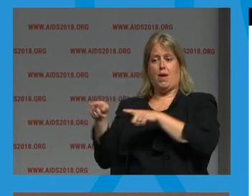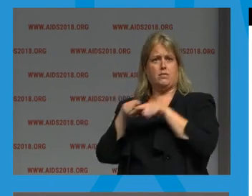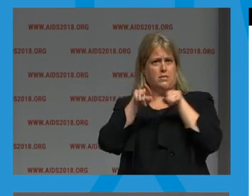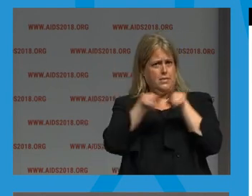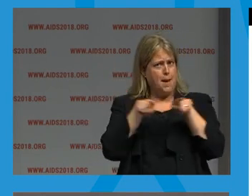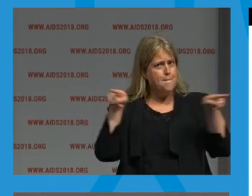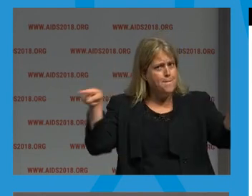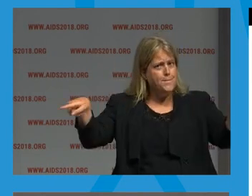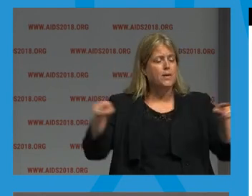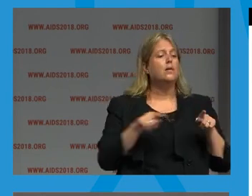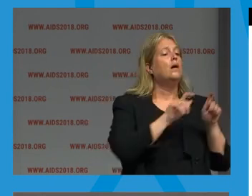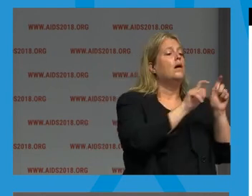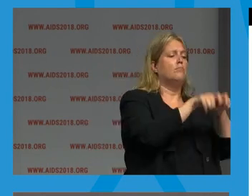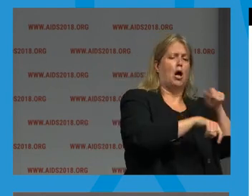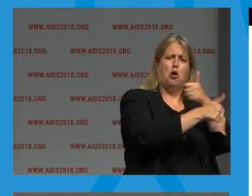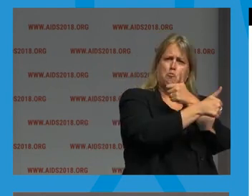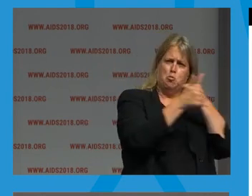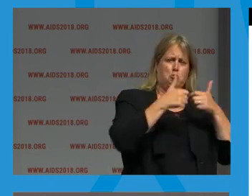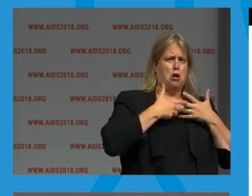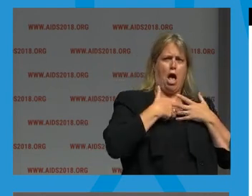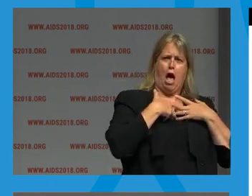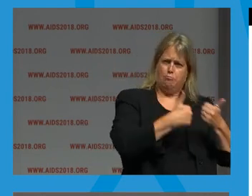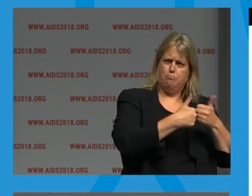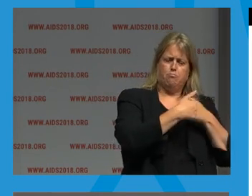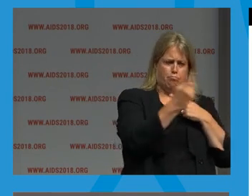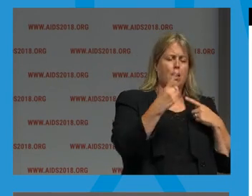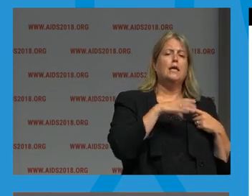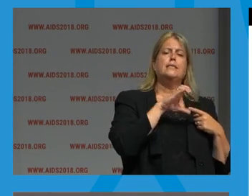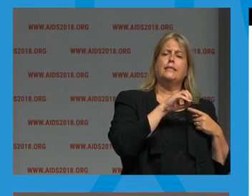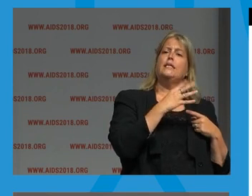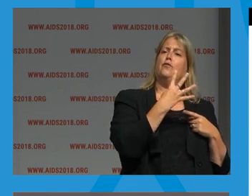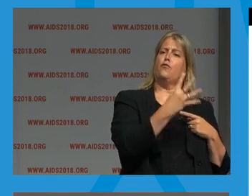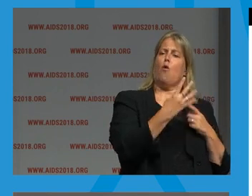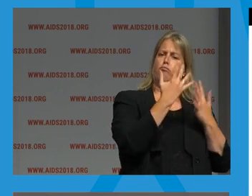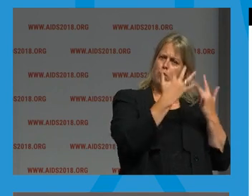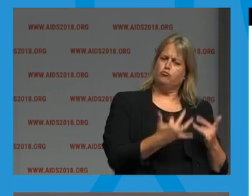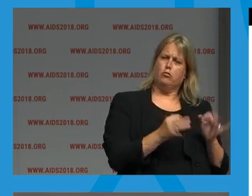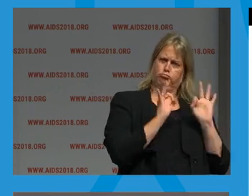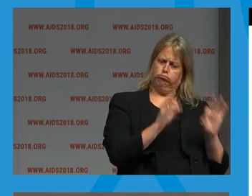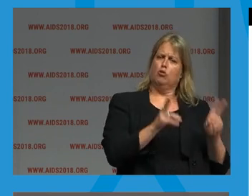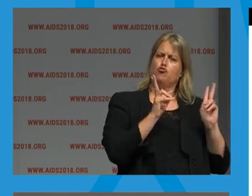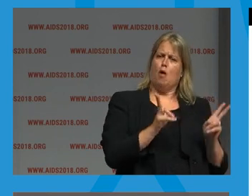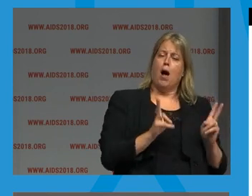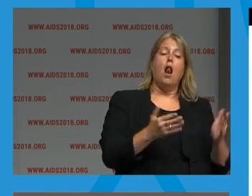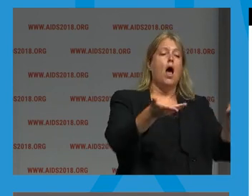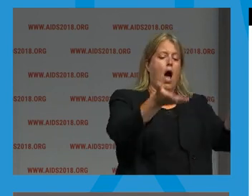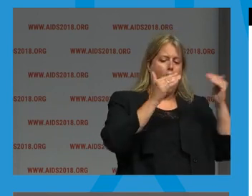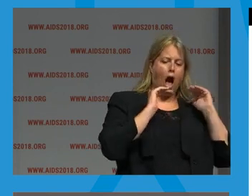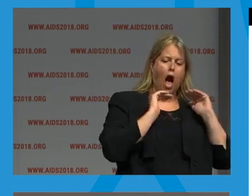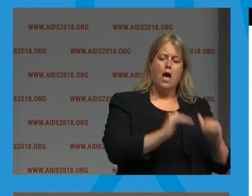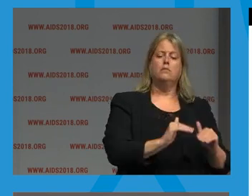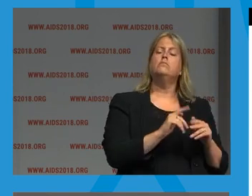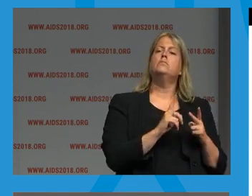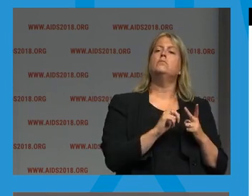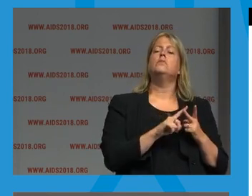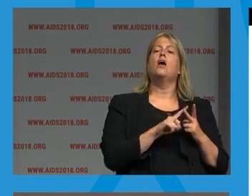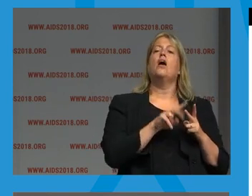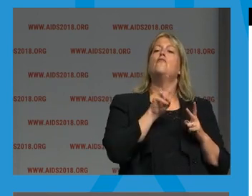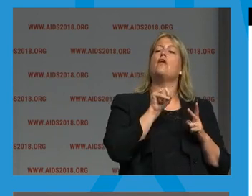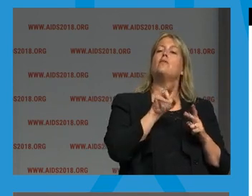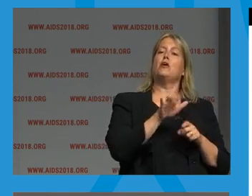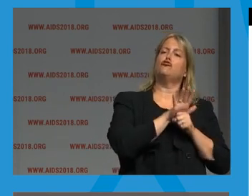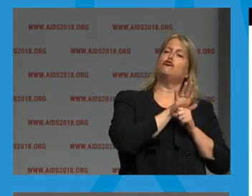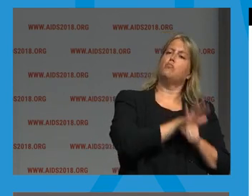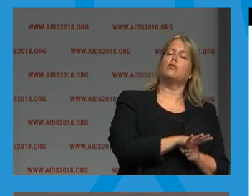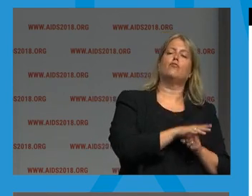Our subjects were in good health, they had normal CD4 counts, and they had documented suppressed viremia